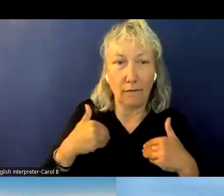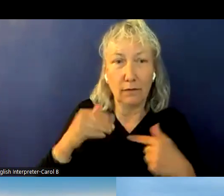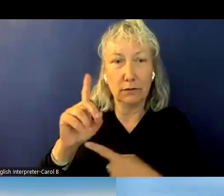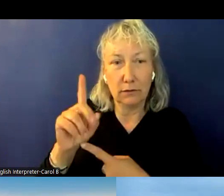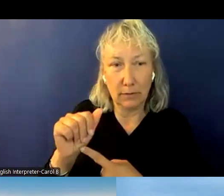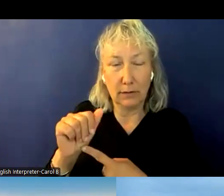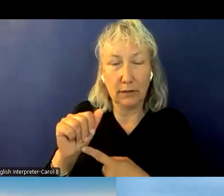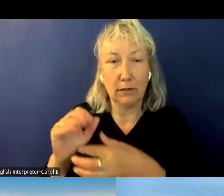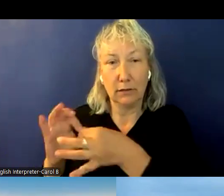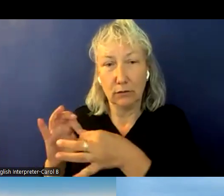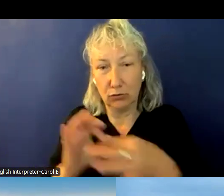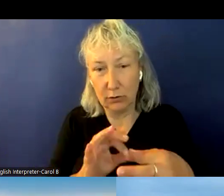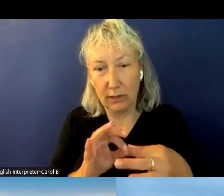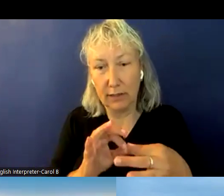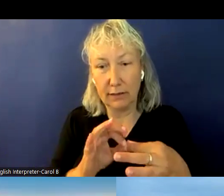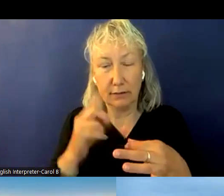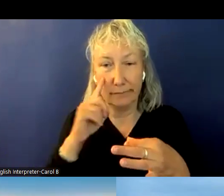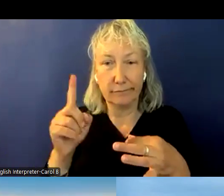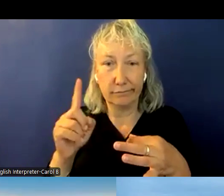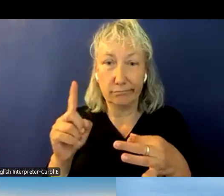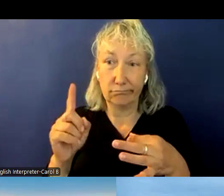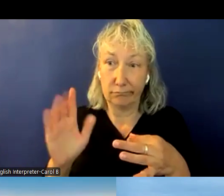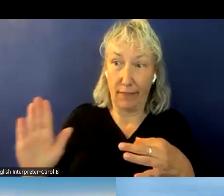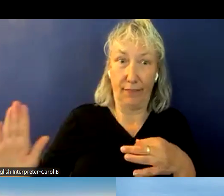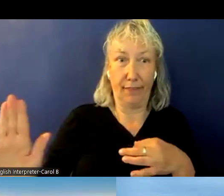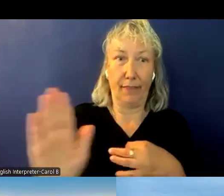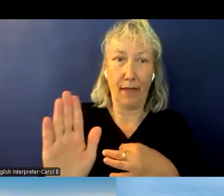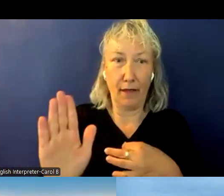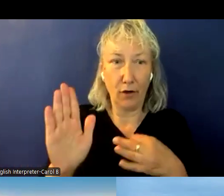relate to the full achievement of